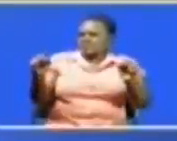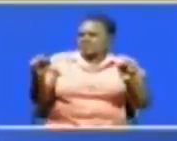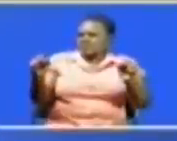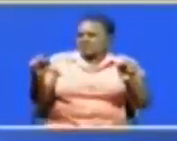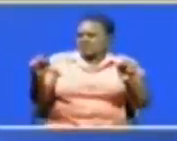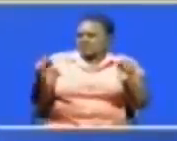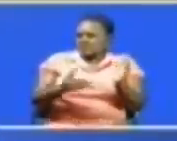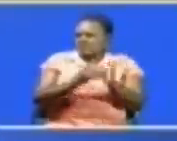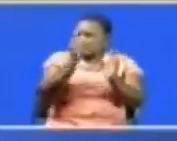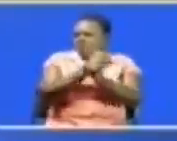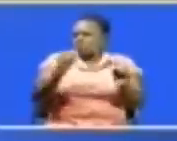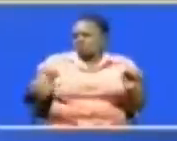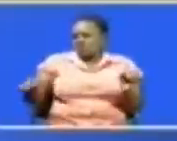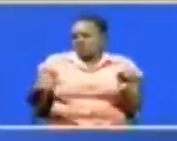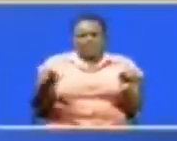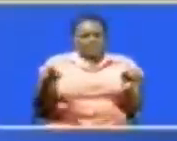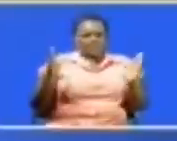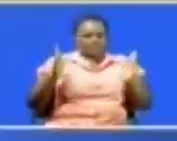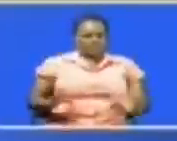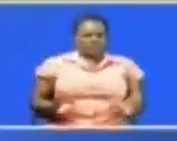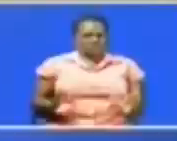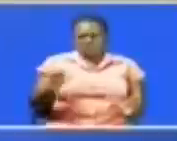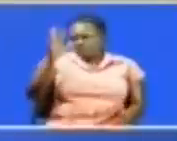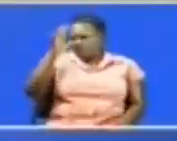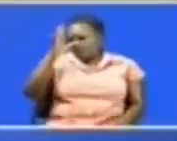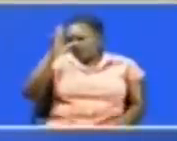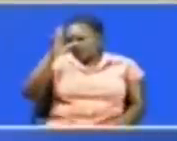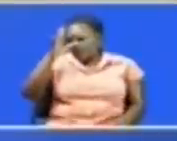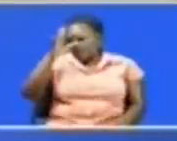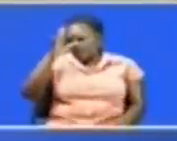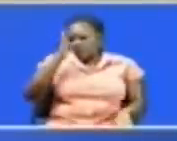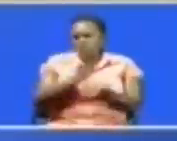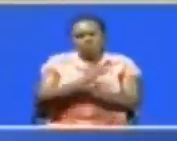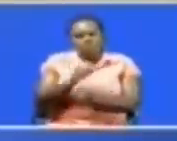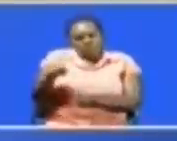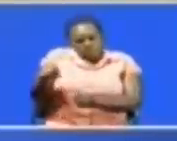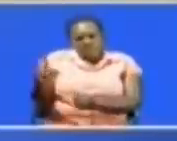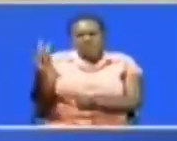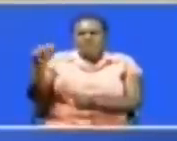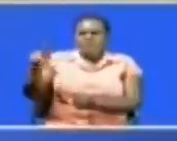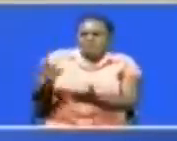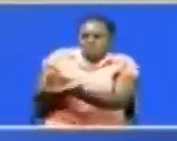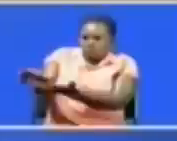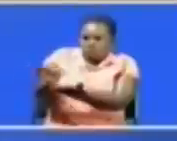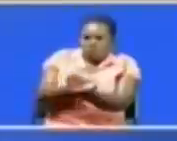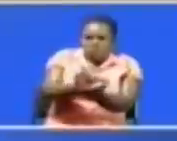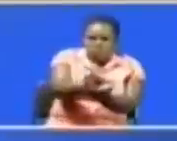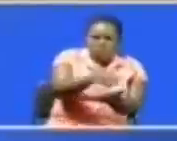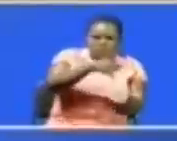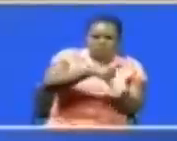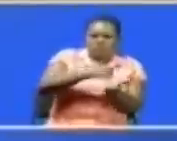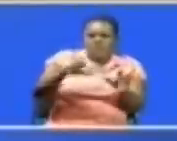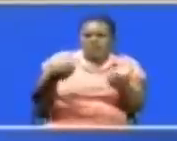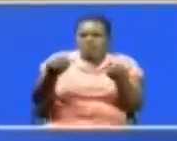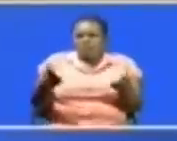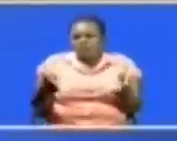not bringing development to his region, that person is being insincere, because they are the ones who allocate resources, including how much money goes to